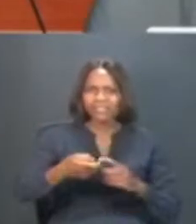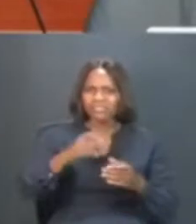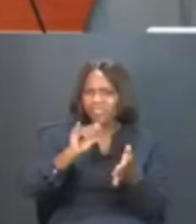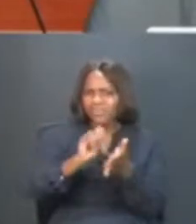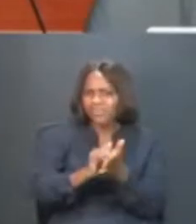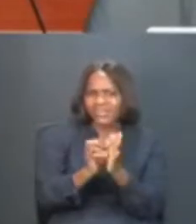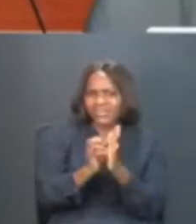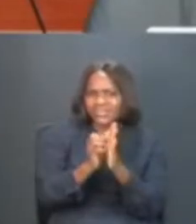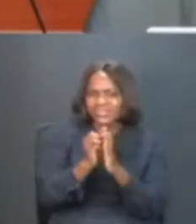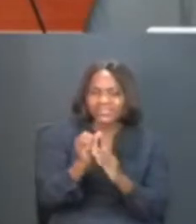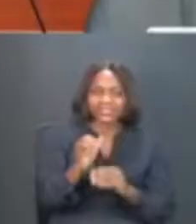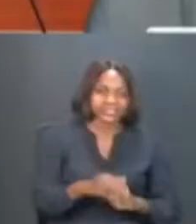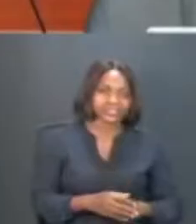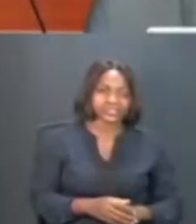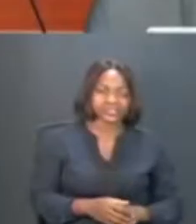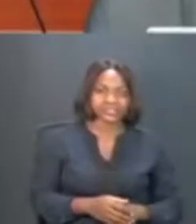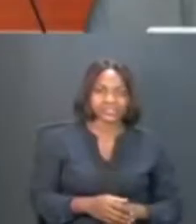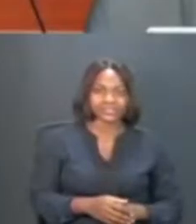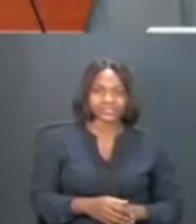So we need to